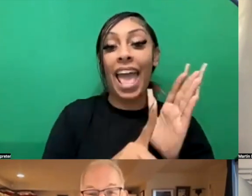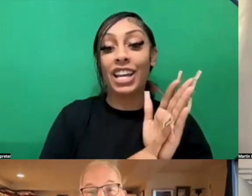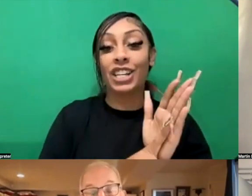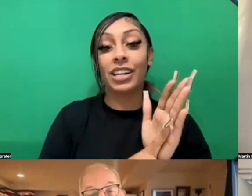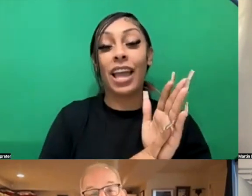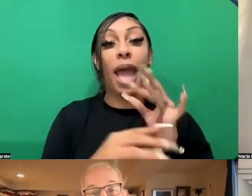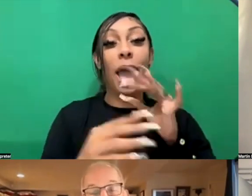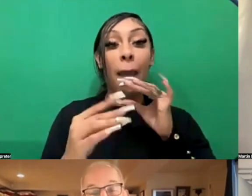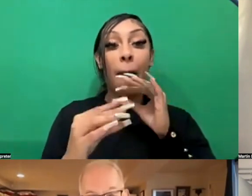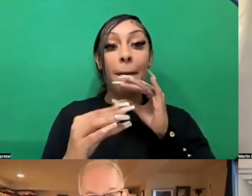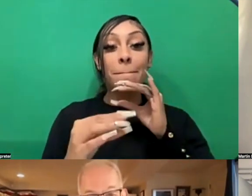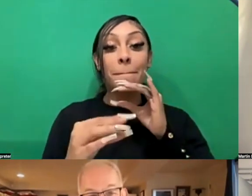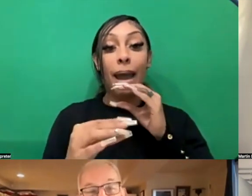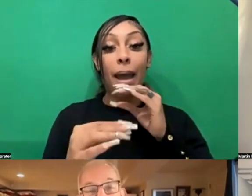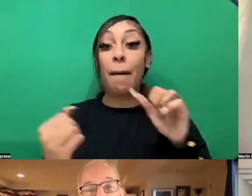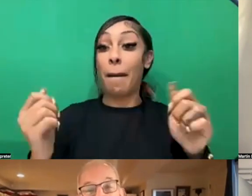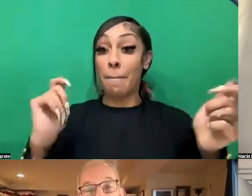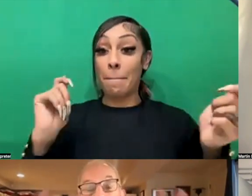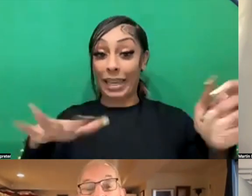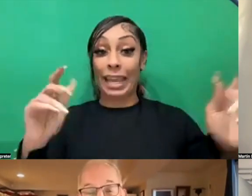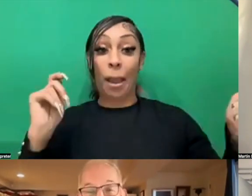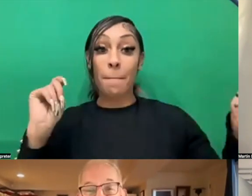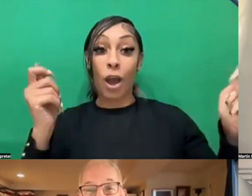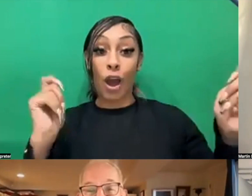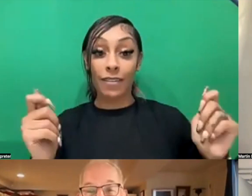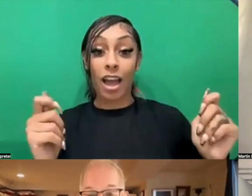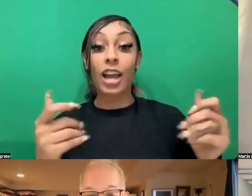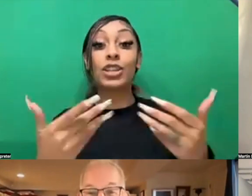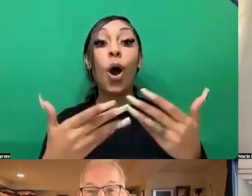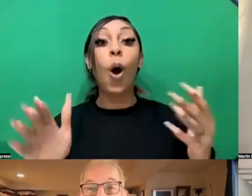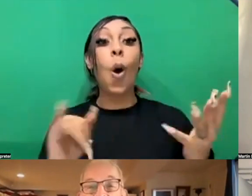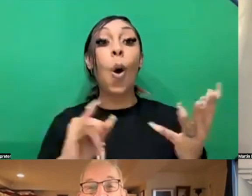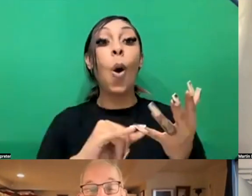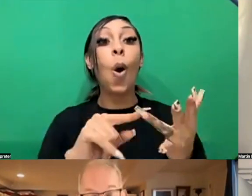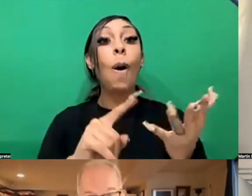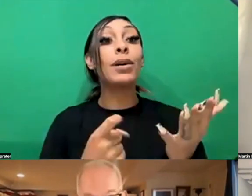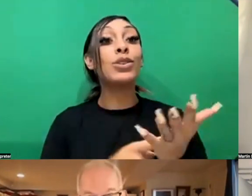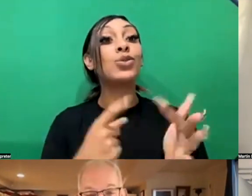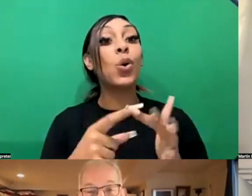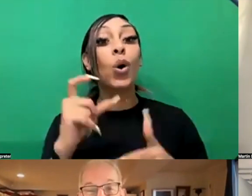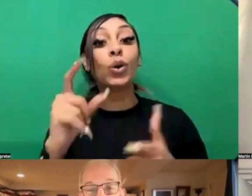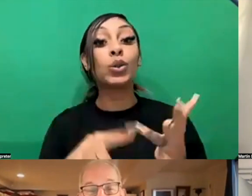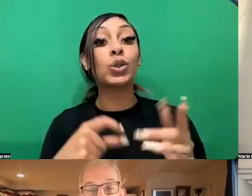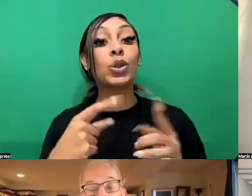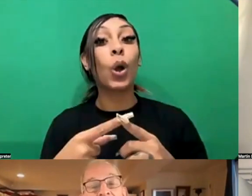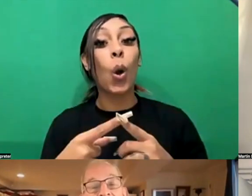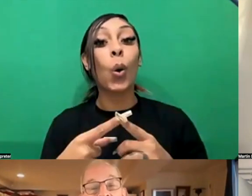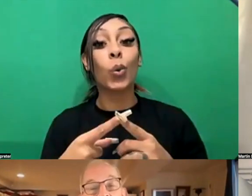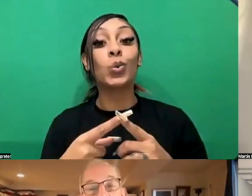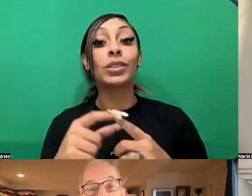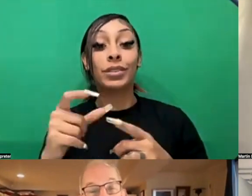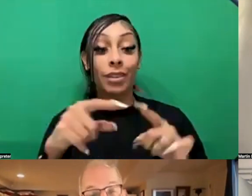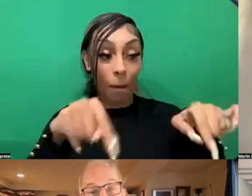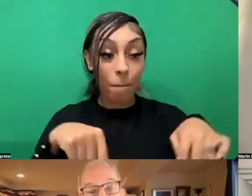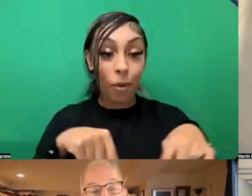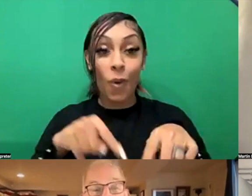bagpipes. And so they had modified the open source code for the Arduino, one of the two chips on the board,